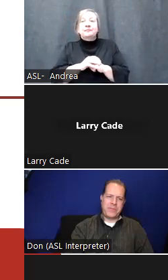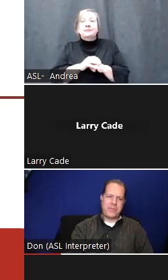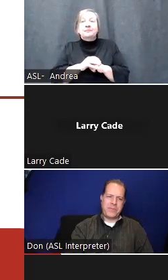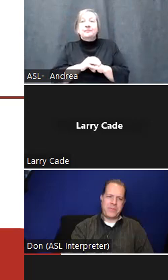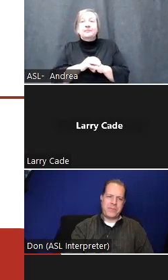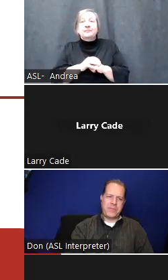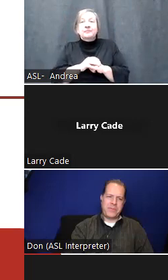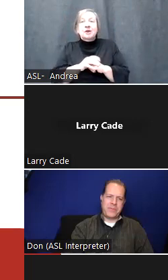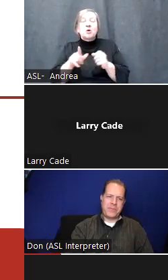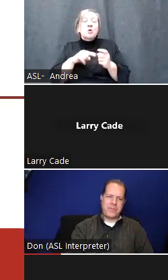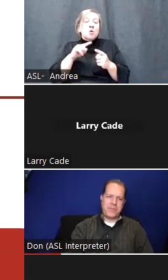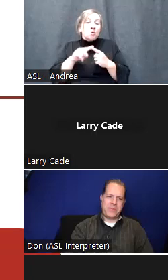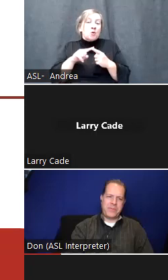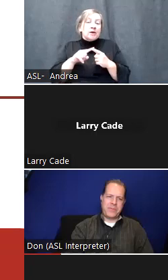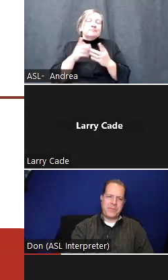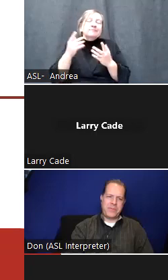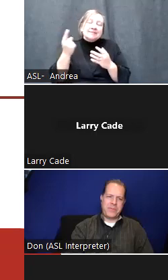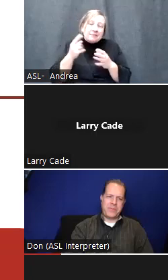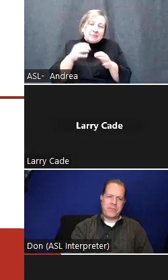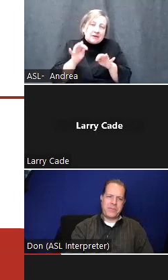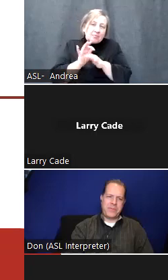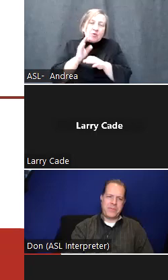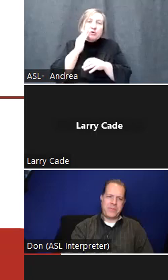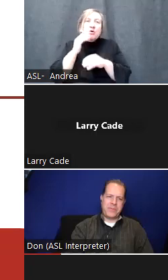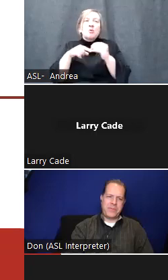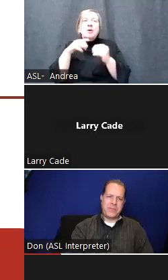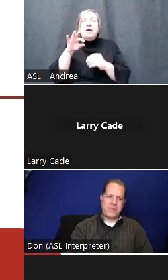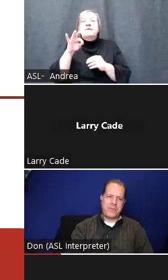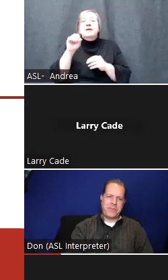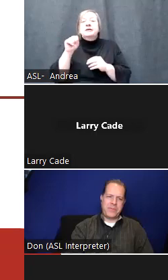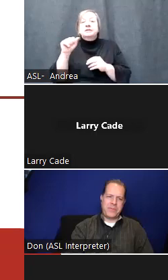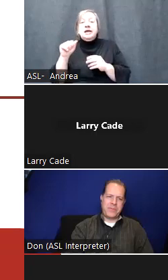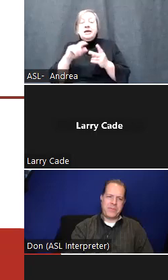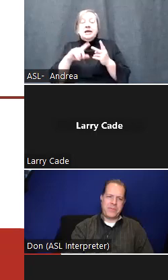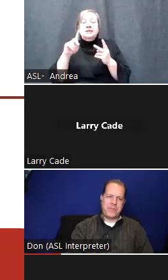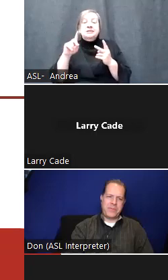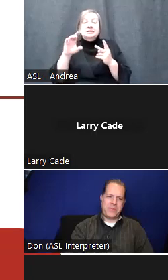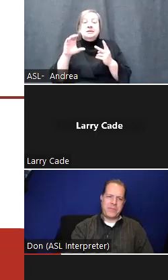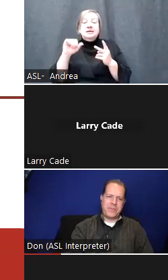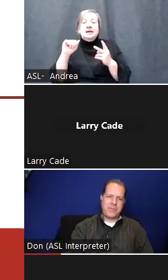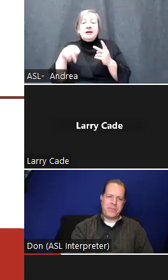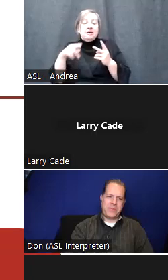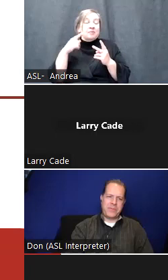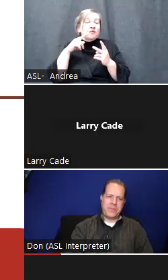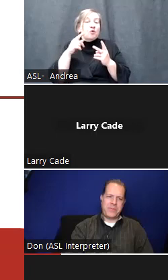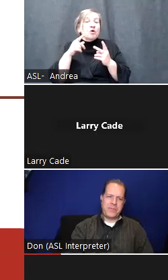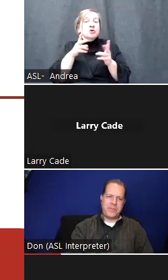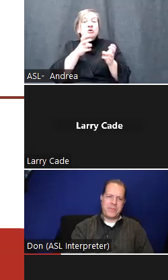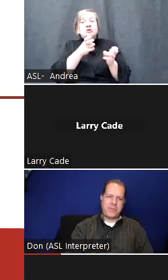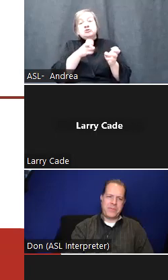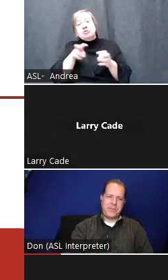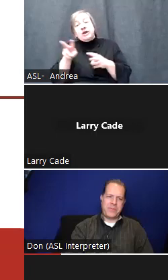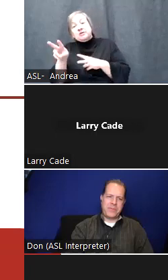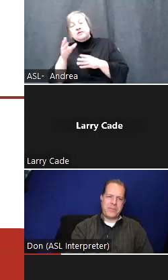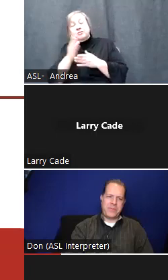So an important thing to know about the FSA and DCAP when it comes to transferring between PEB employers